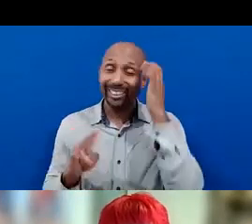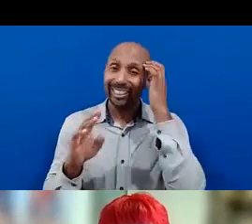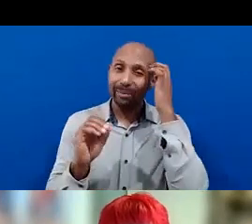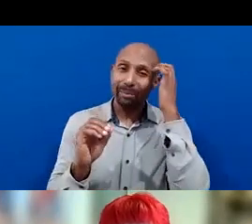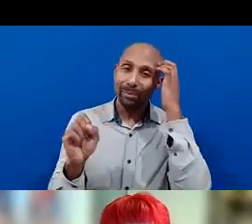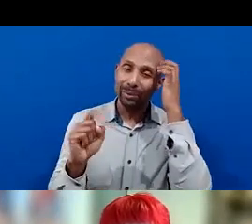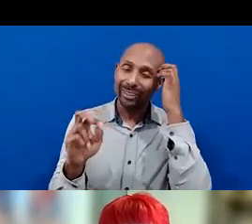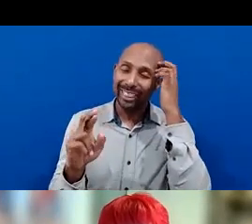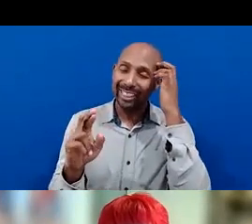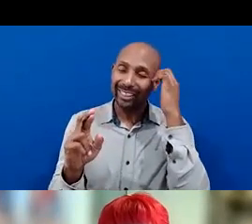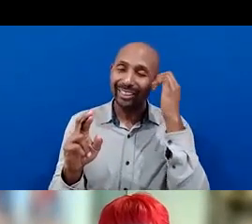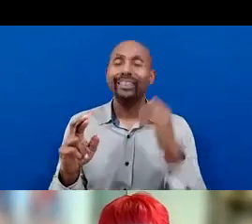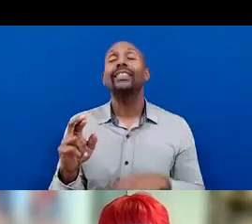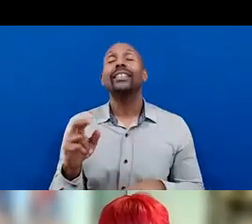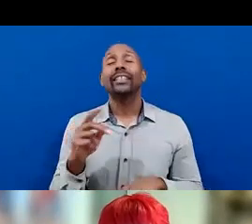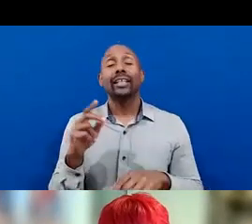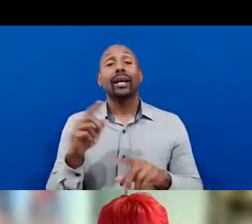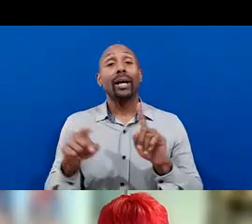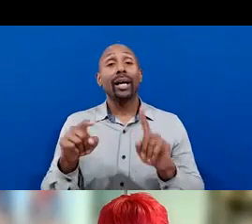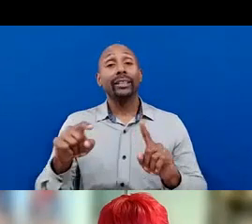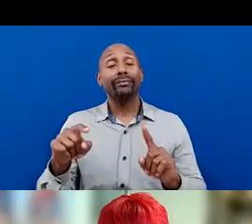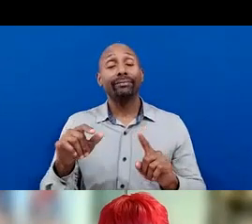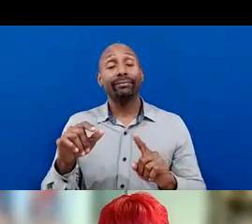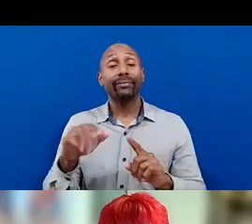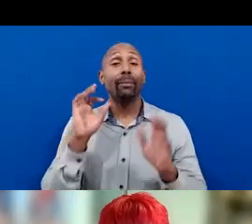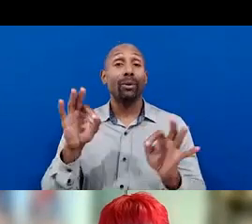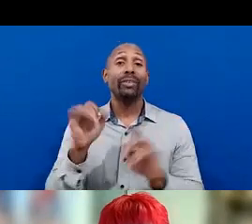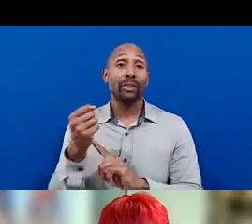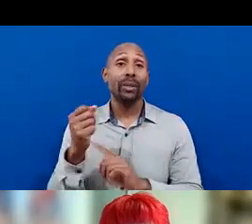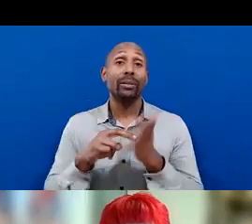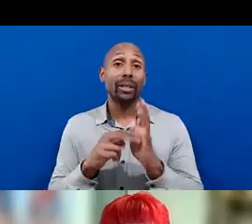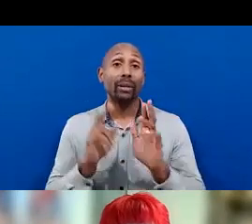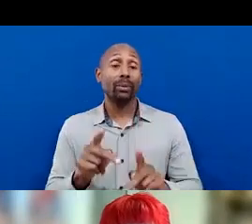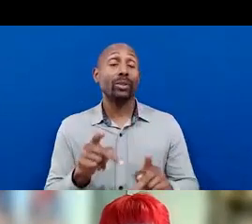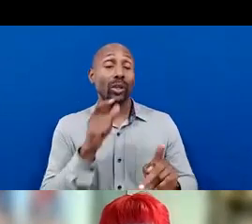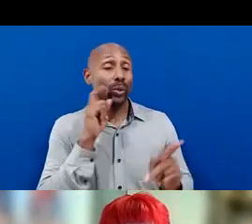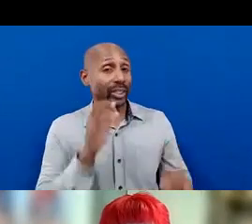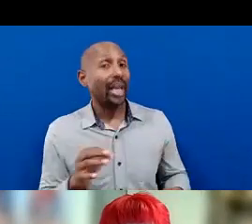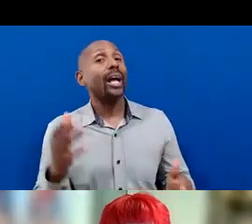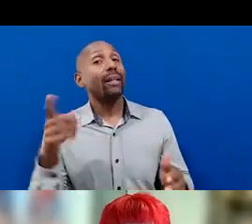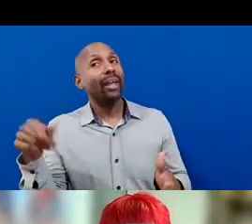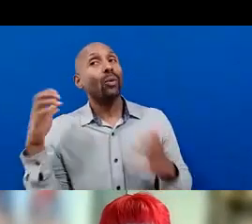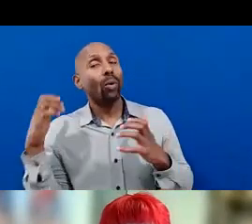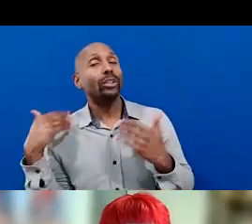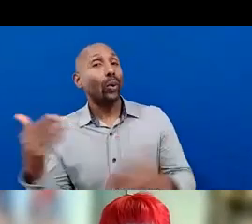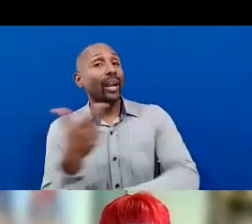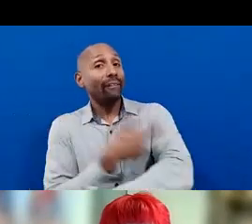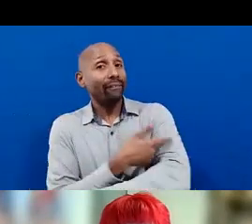vaccinated is that they are up to date with their vaccines. So, and we really need